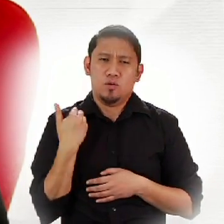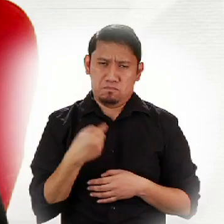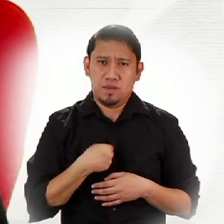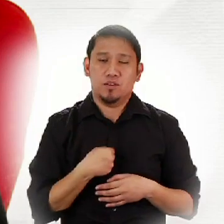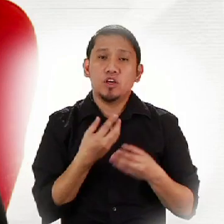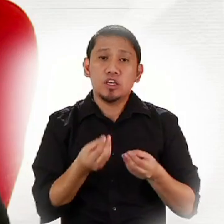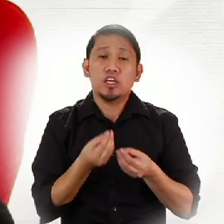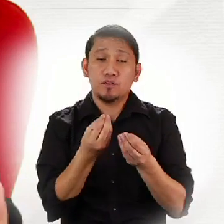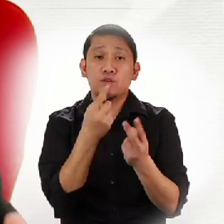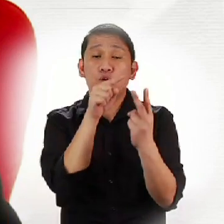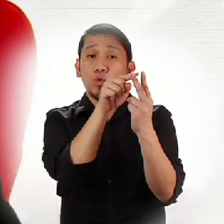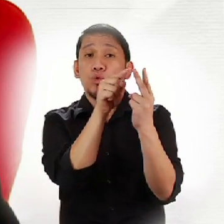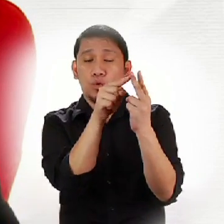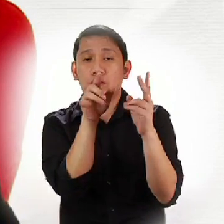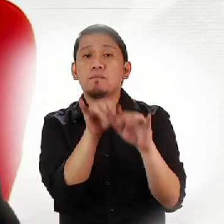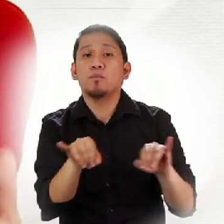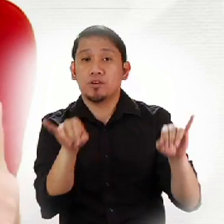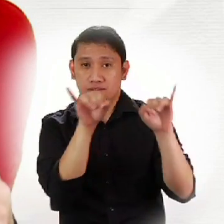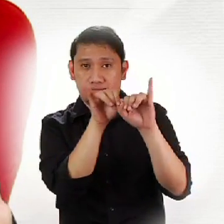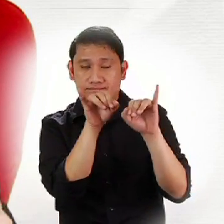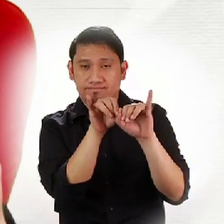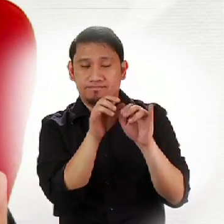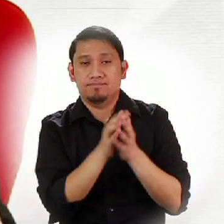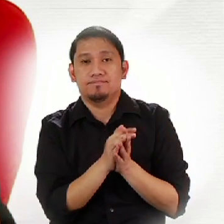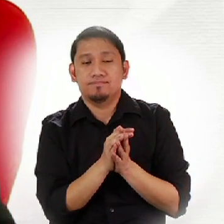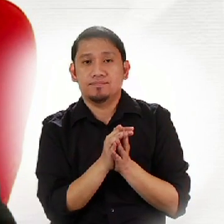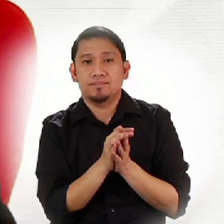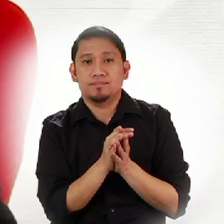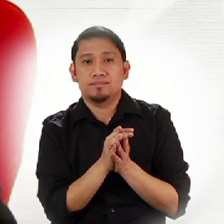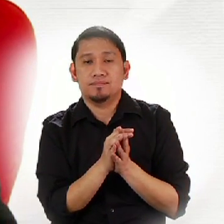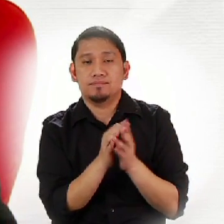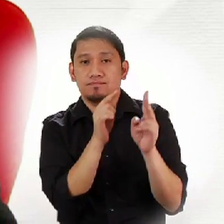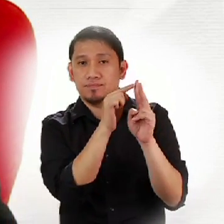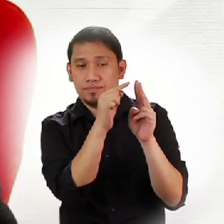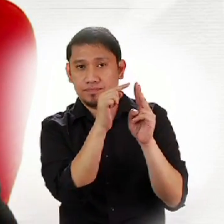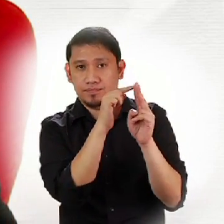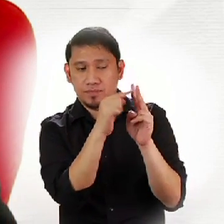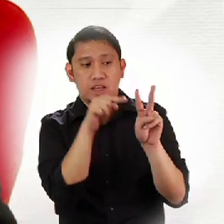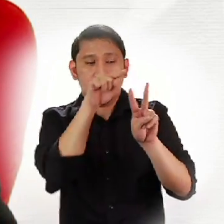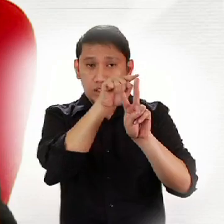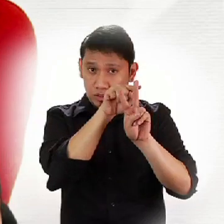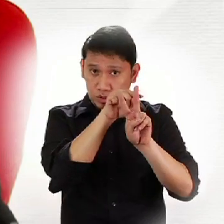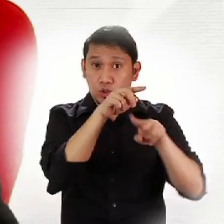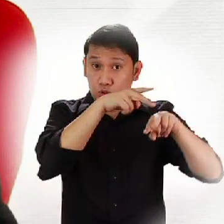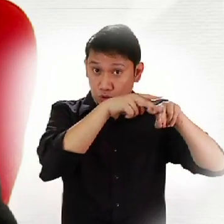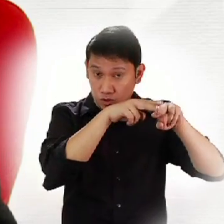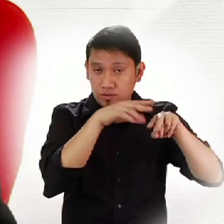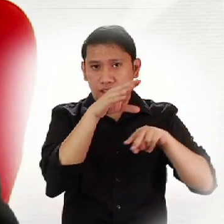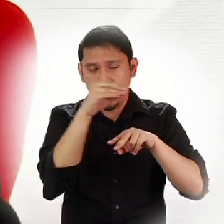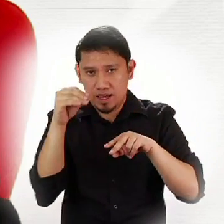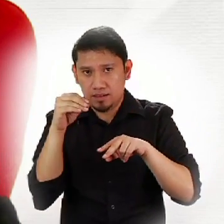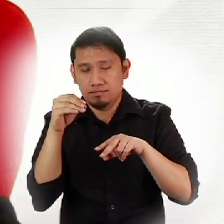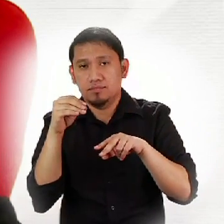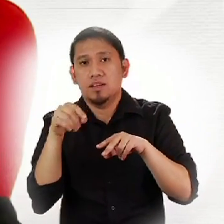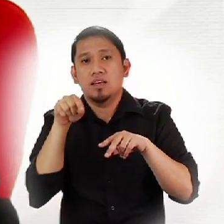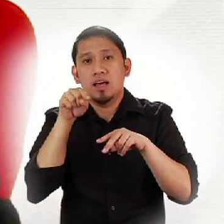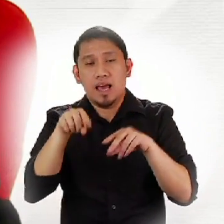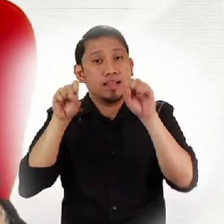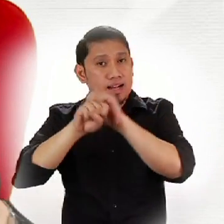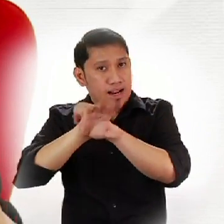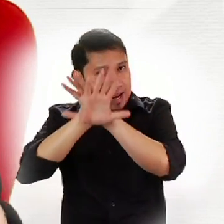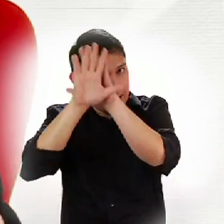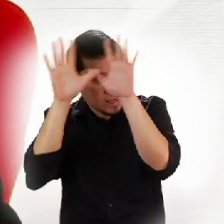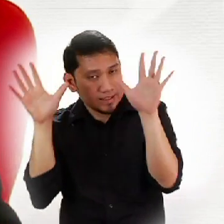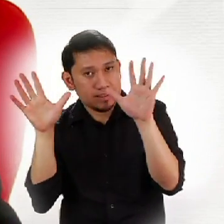short points. First, as salt and as city on a hill and as